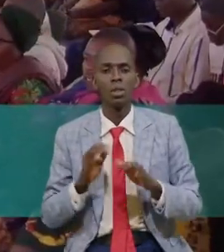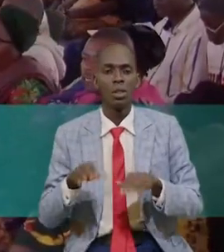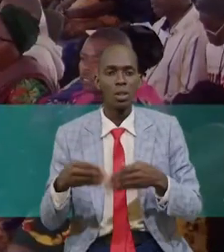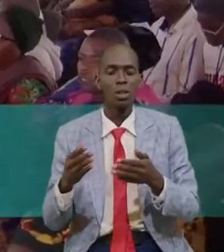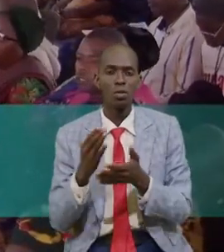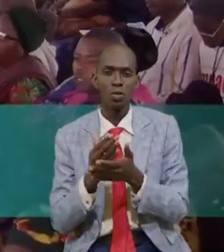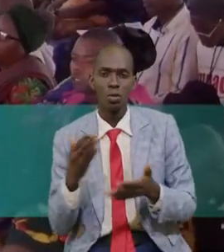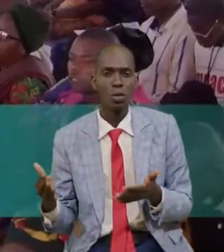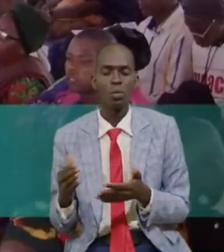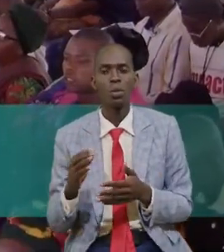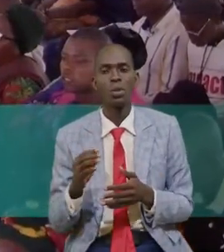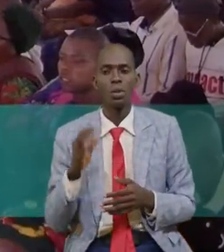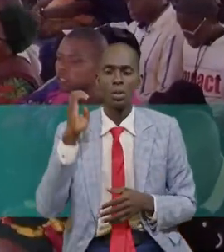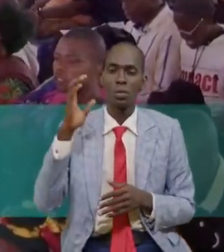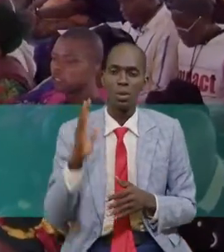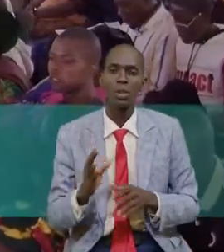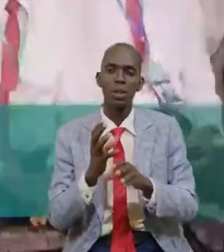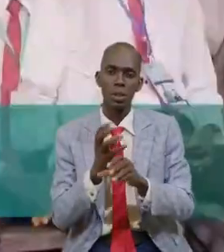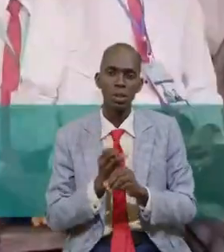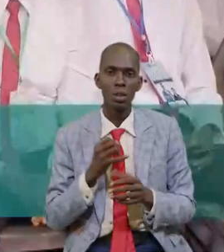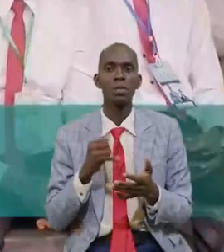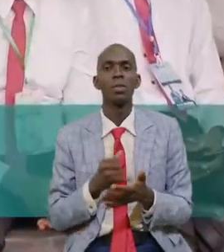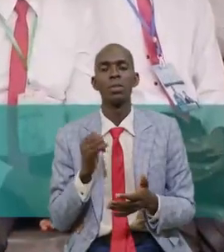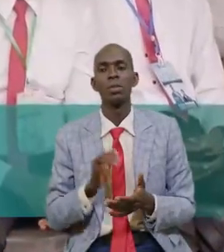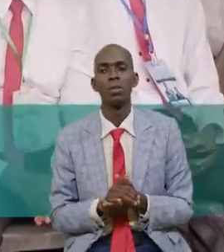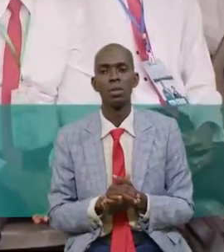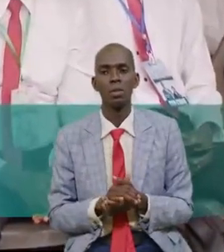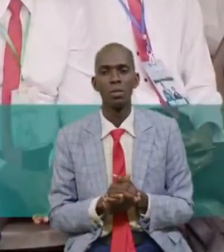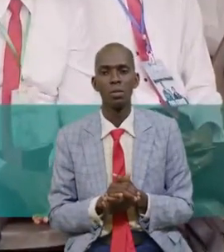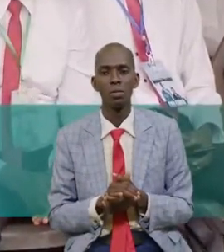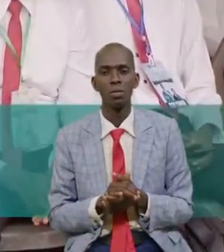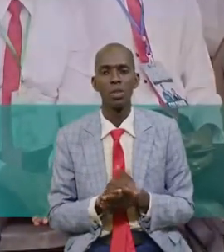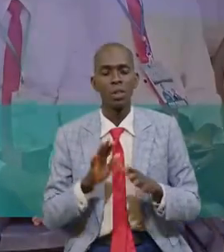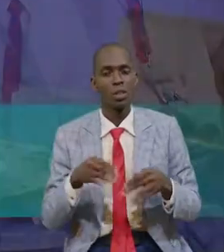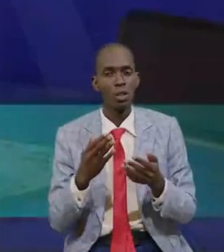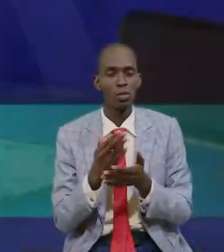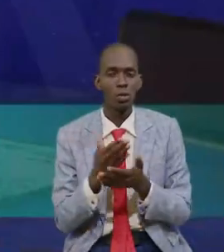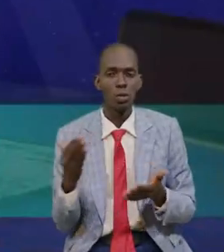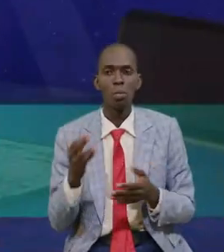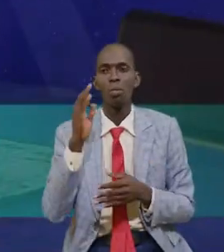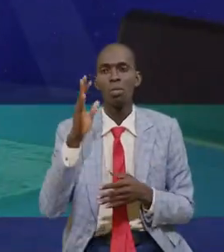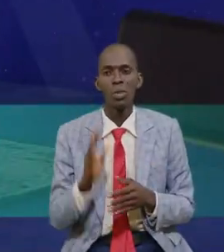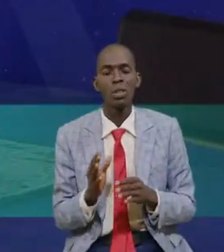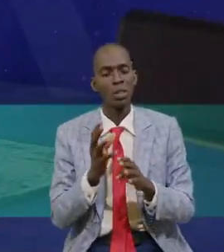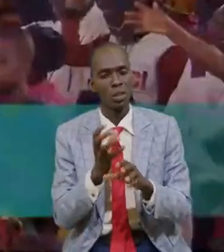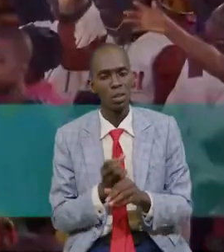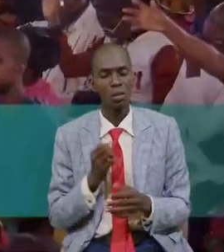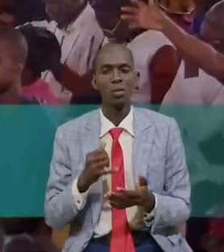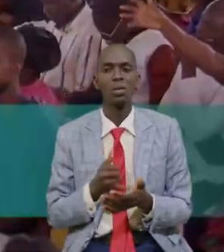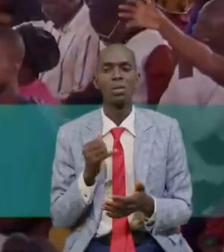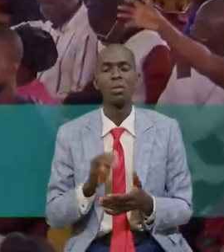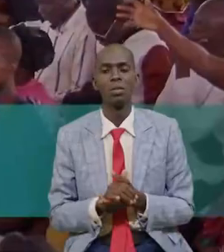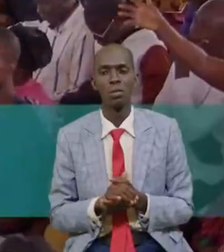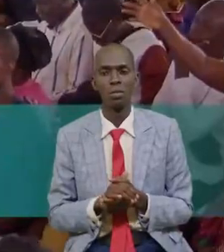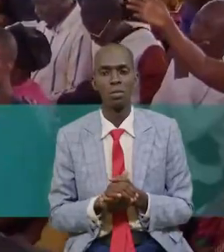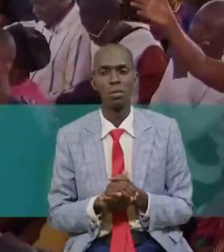some evangelists, receive. He gave some pastors, receive.